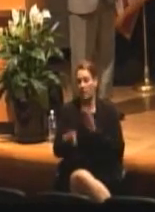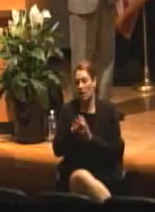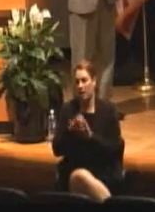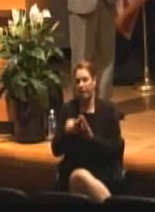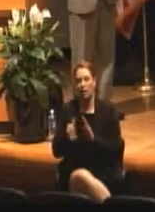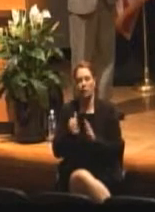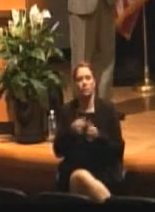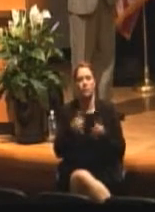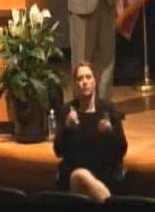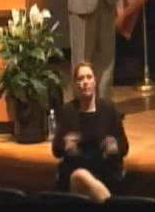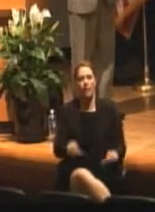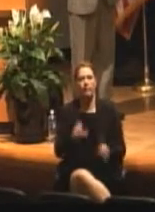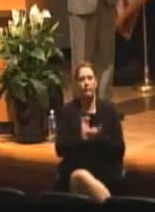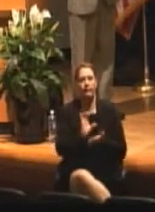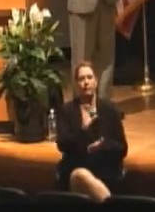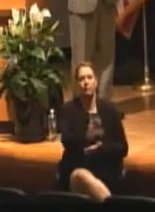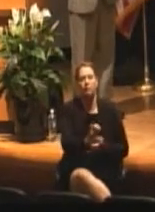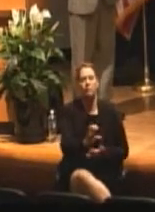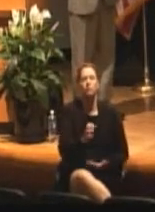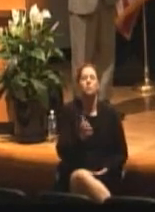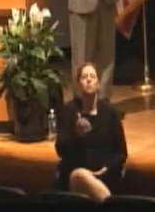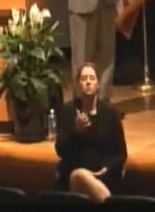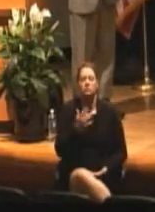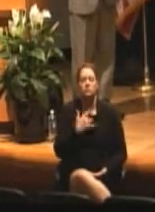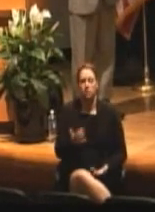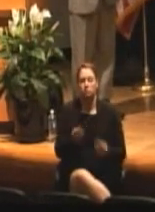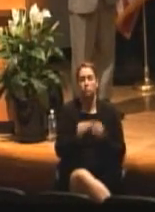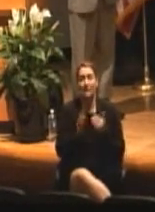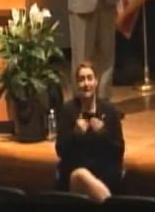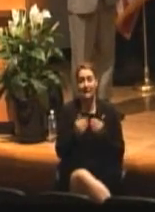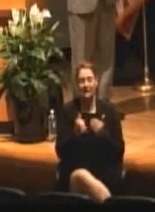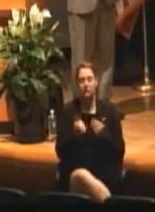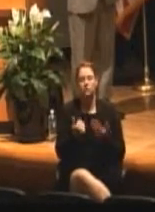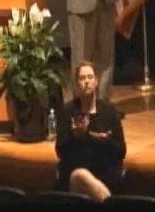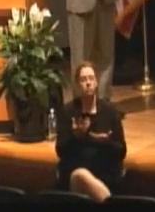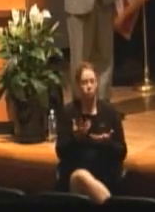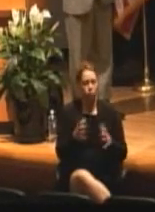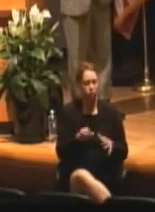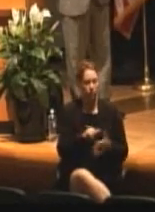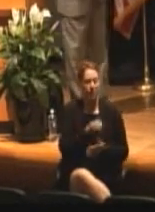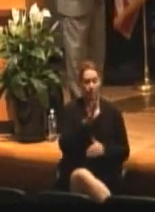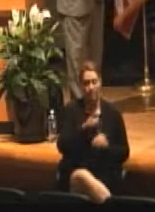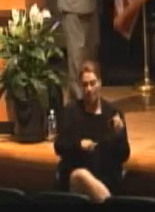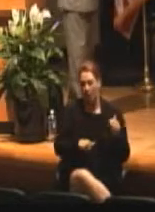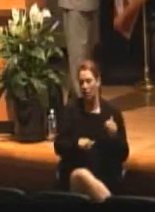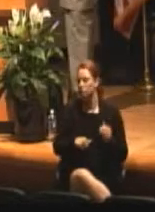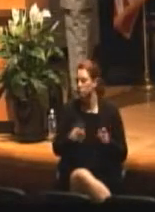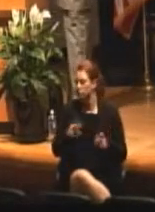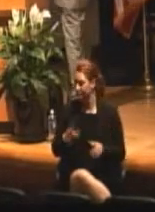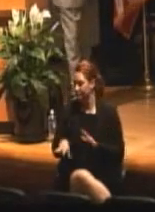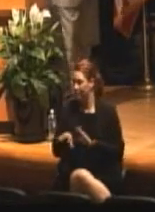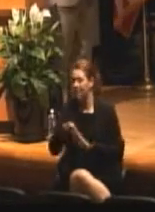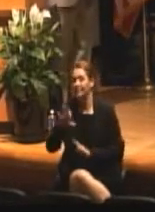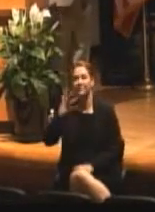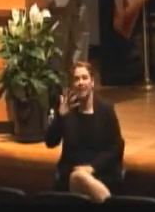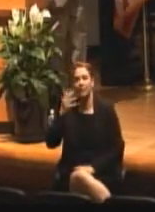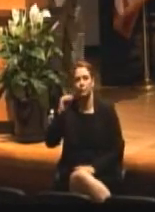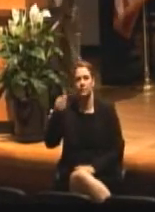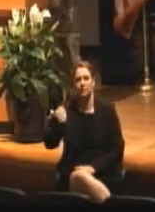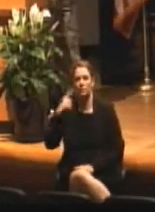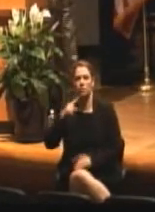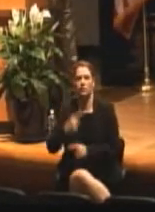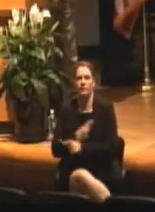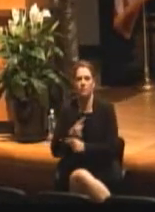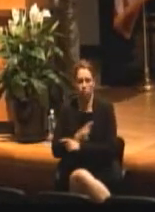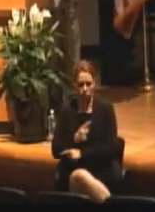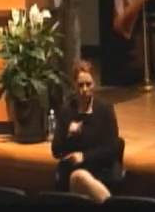of that, it makes it much easier than, say, coming up with the 5% for conventional or et cetera. A couple extra steps in the process on that, you do a